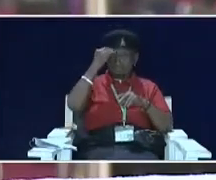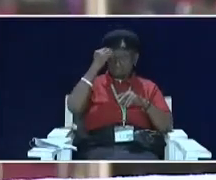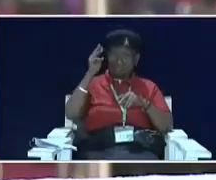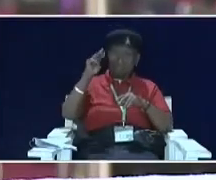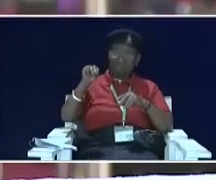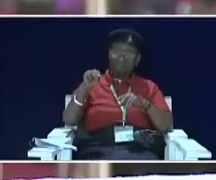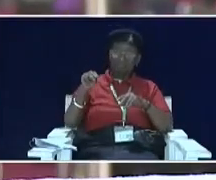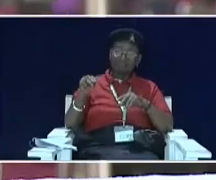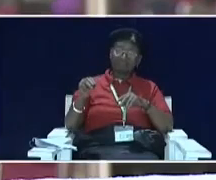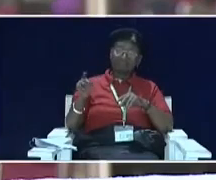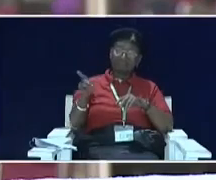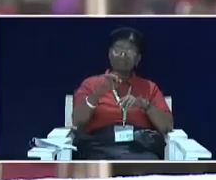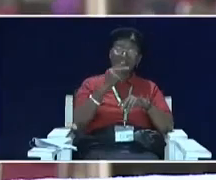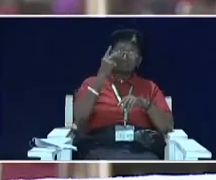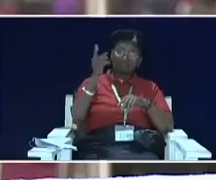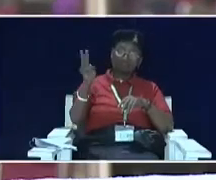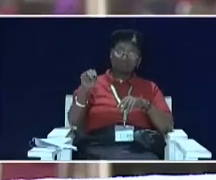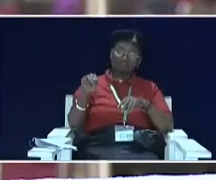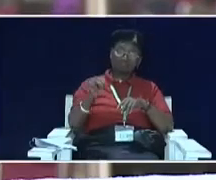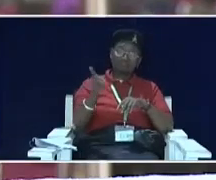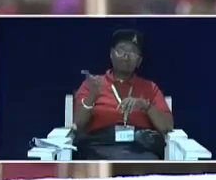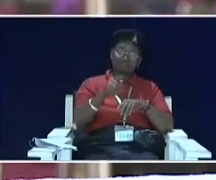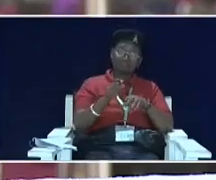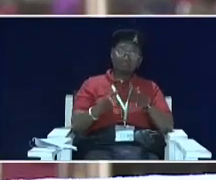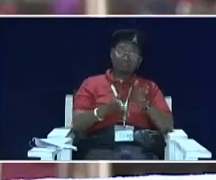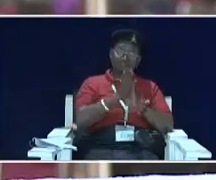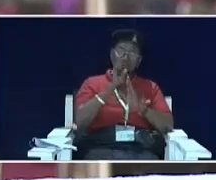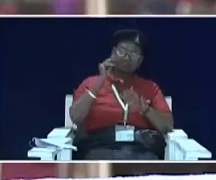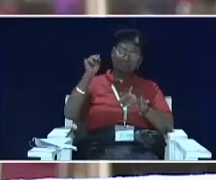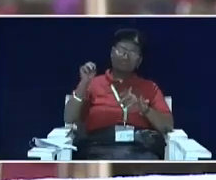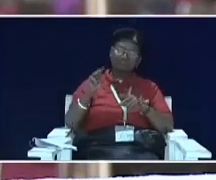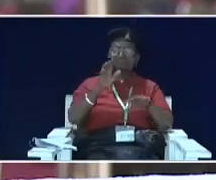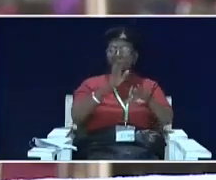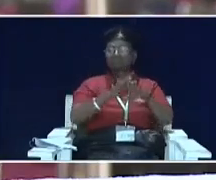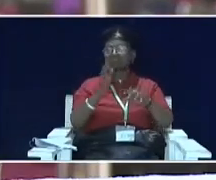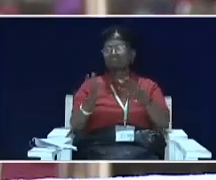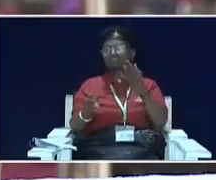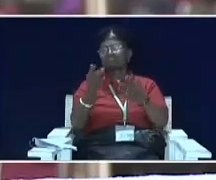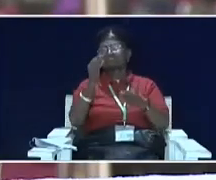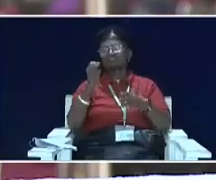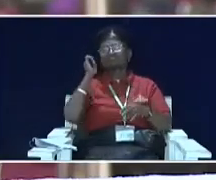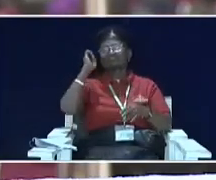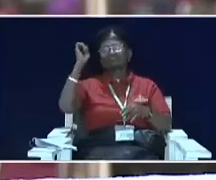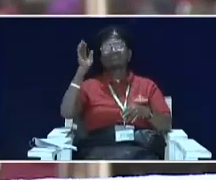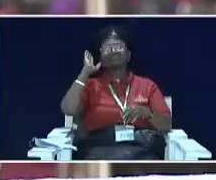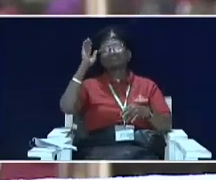laugh and tell you, do you think I am mad?